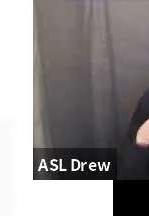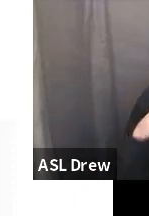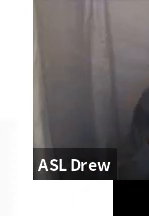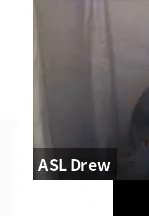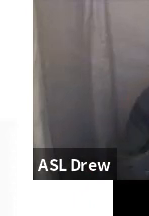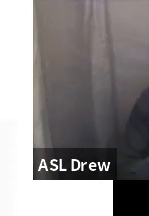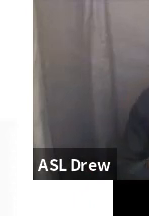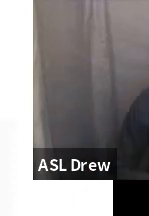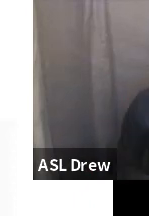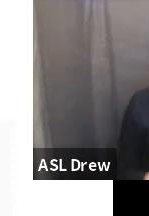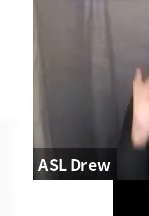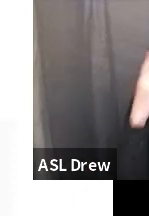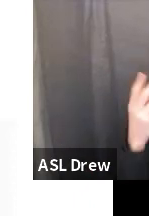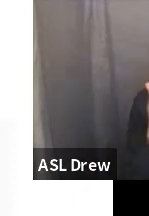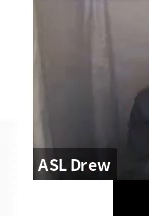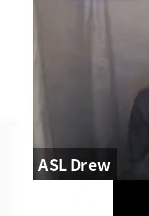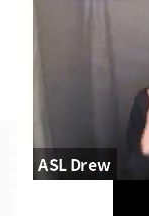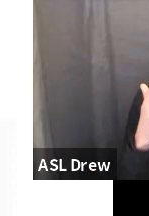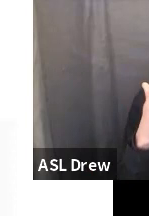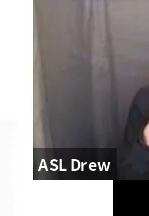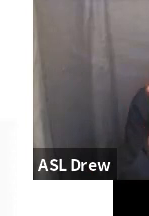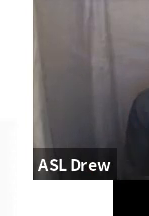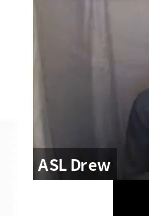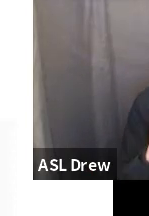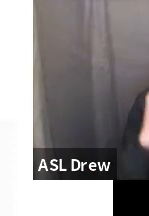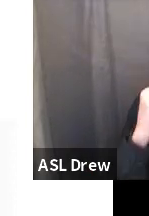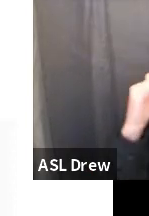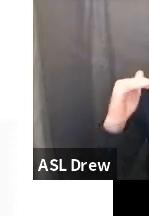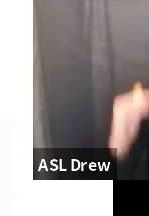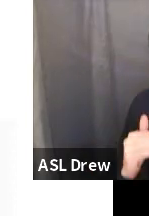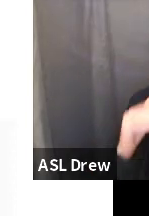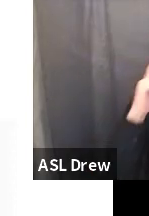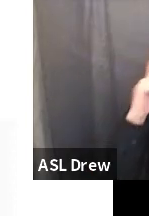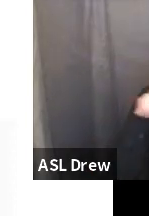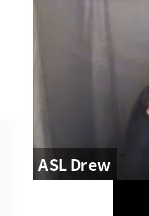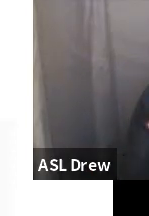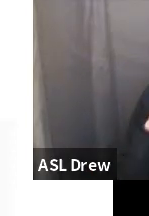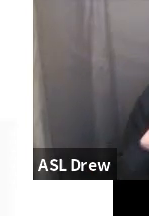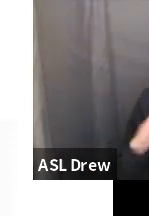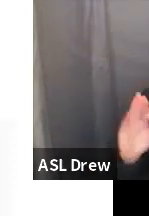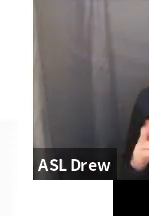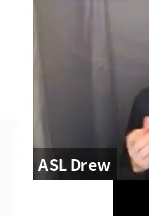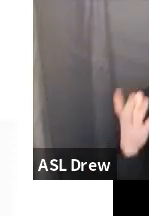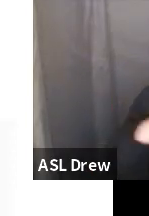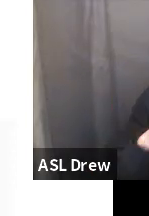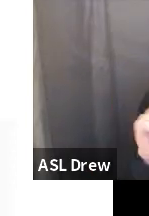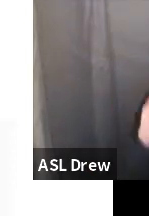there are gaps in certain communities, and including